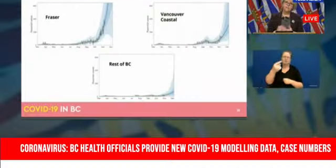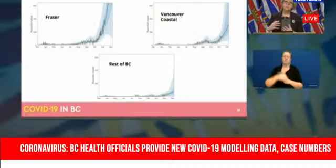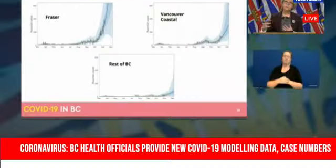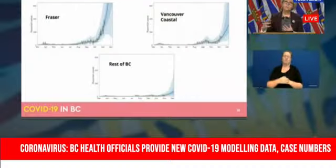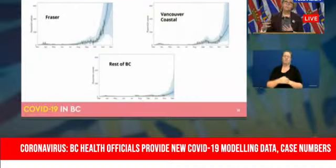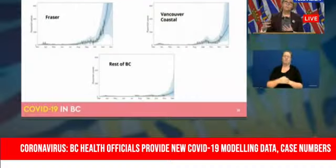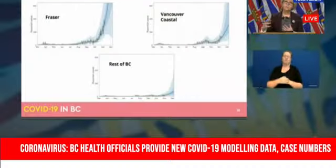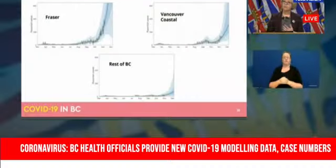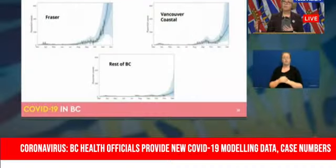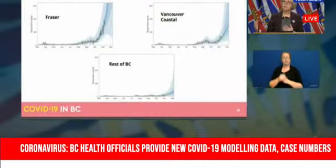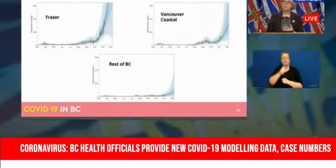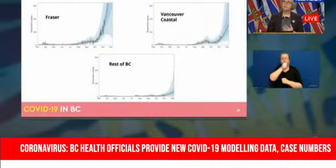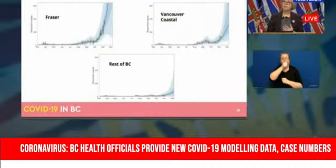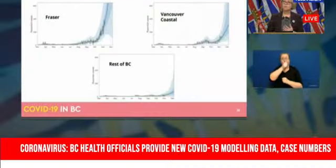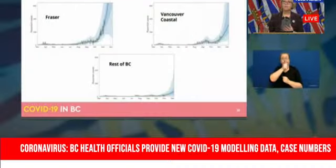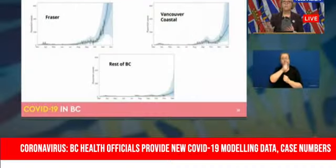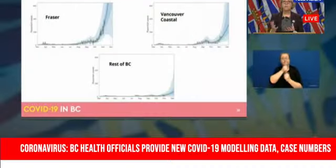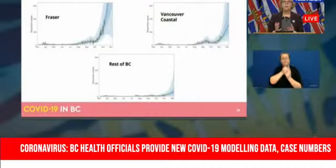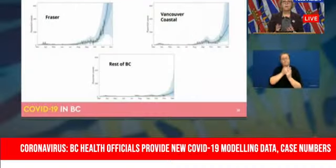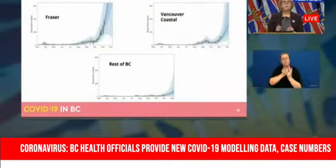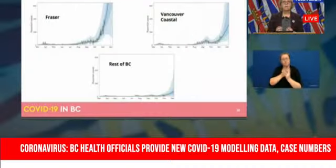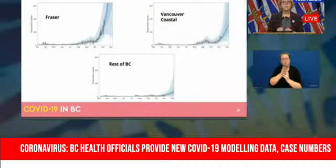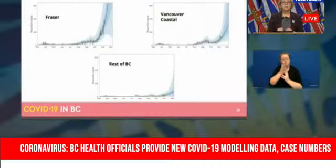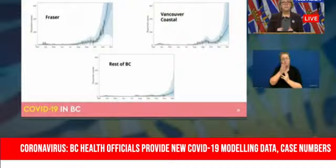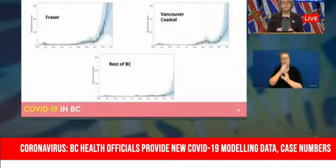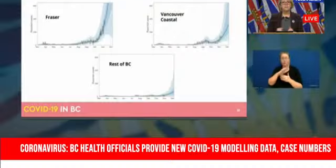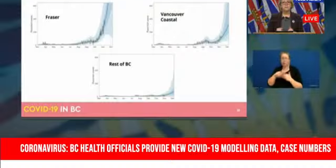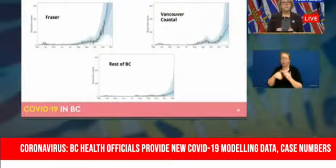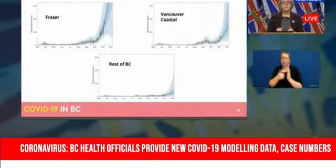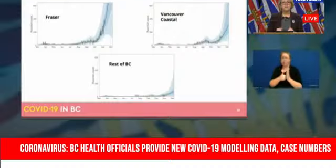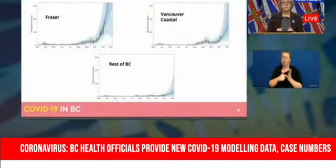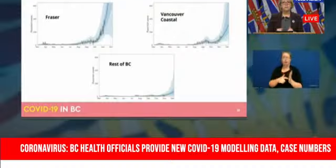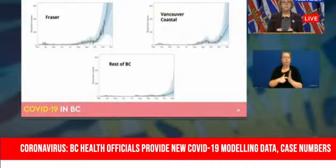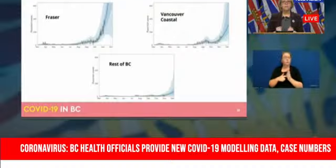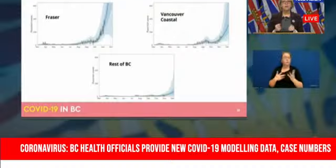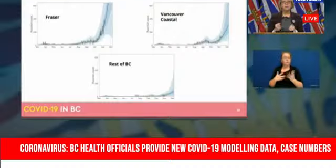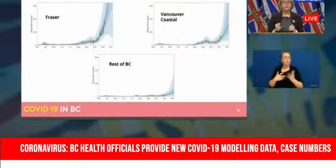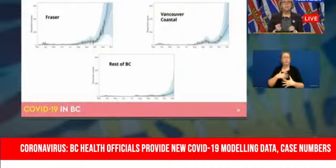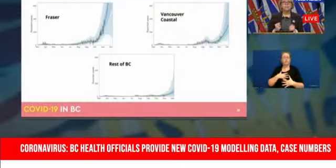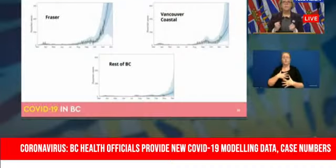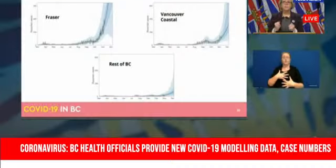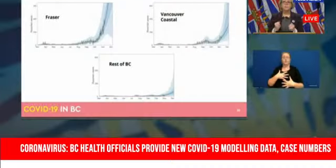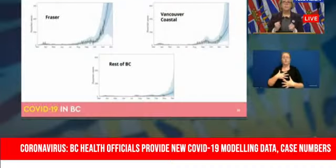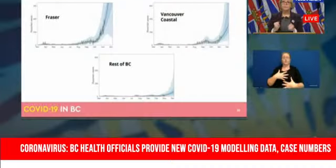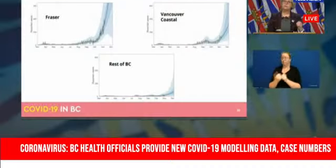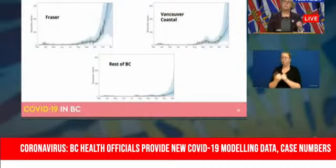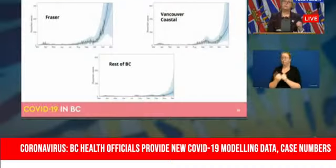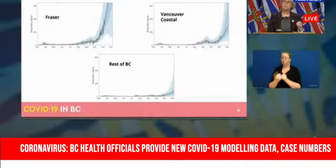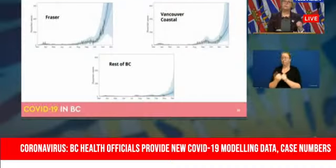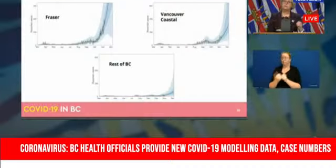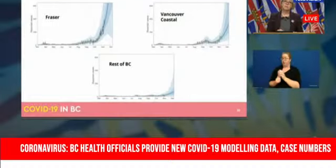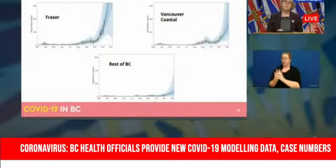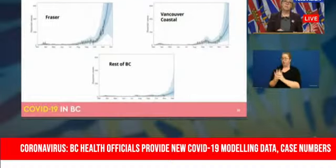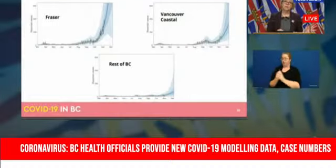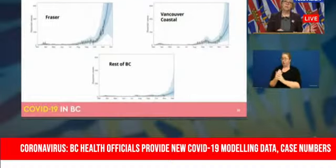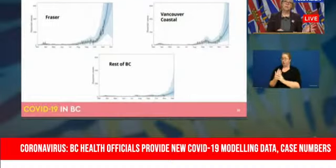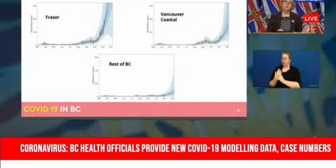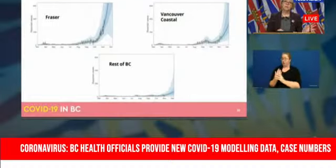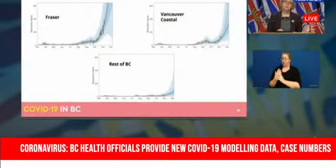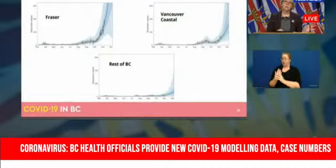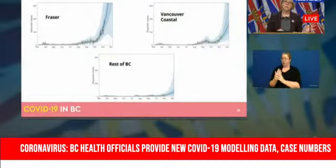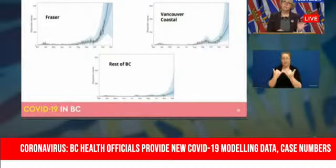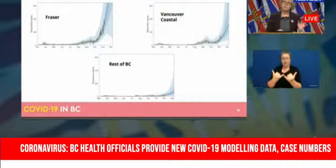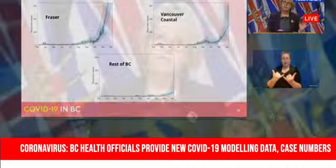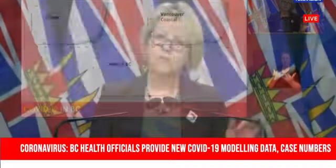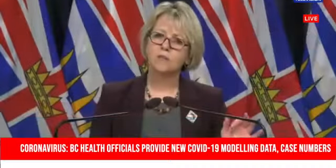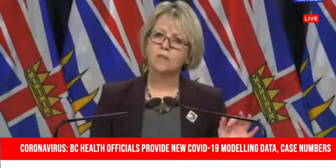to get from here to there, we need to, all of us, take a deep breath, recognize that we can do than we did in the spring,